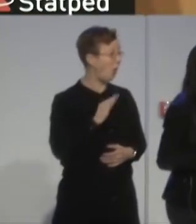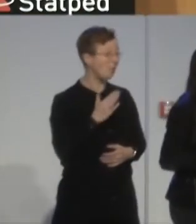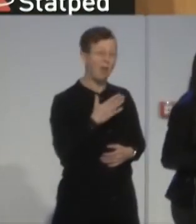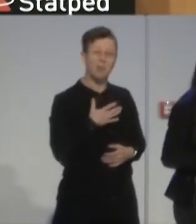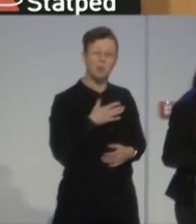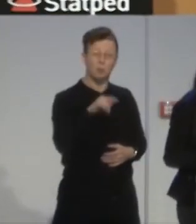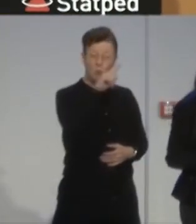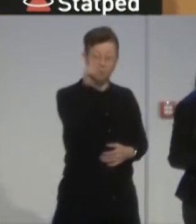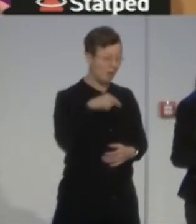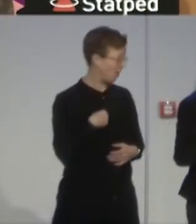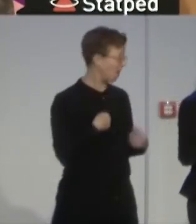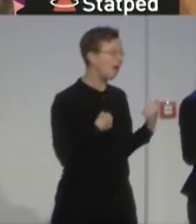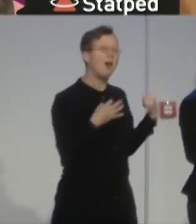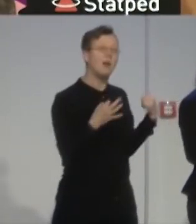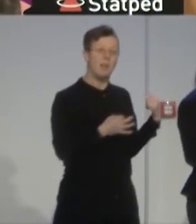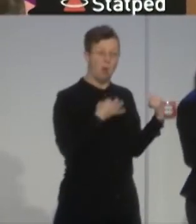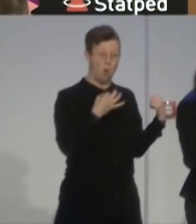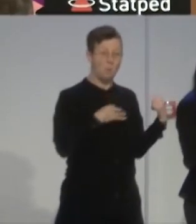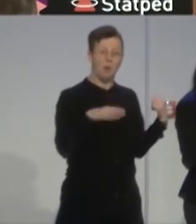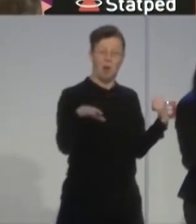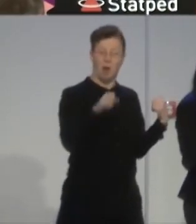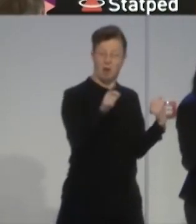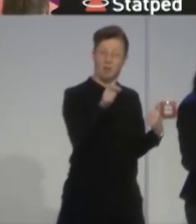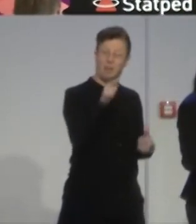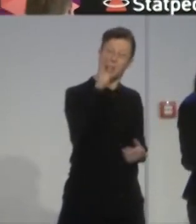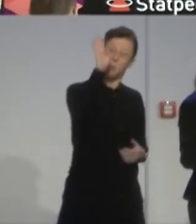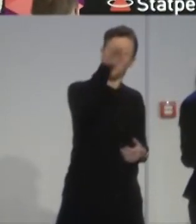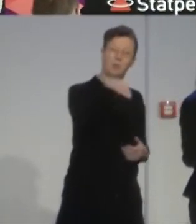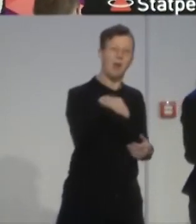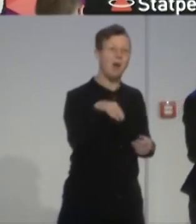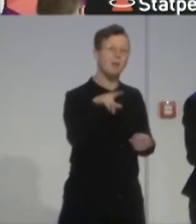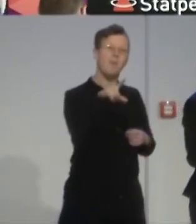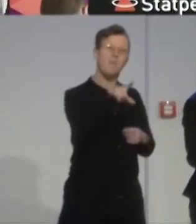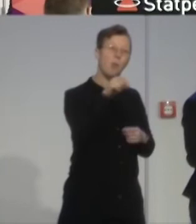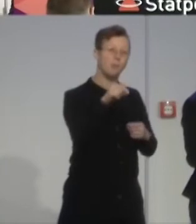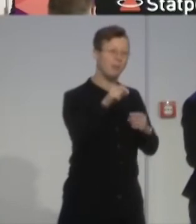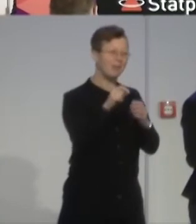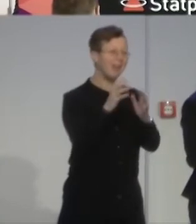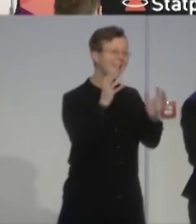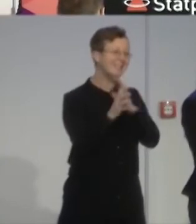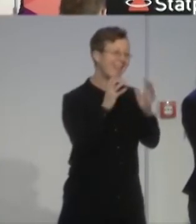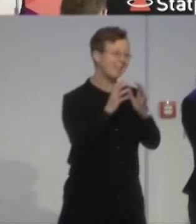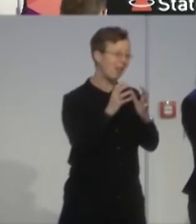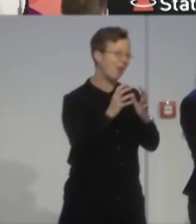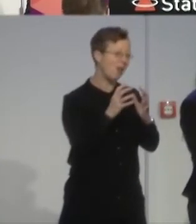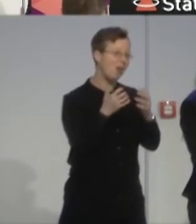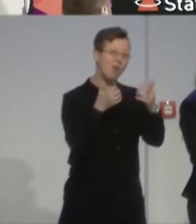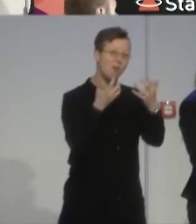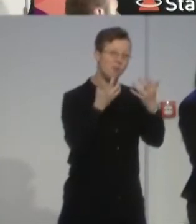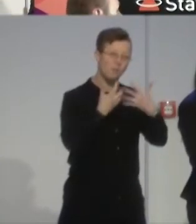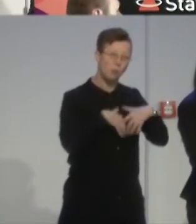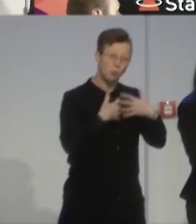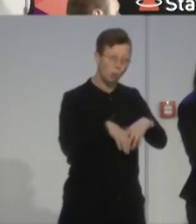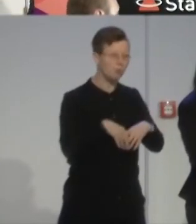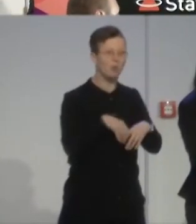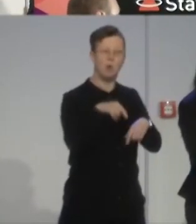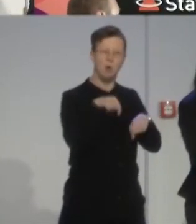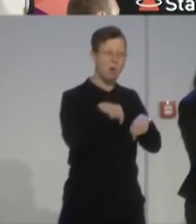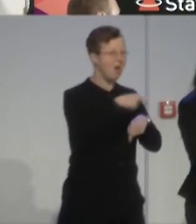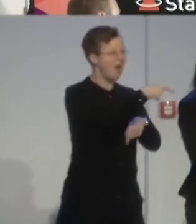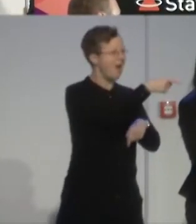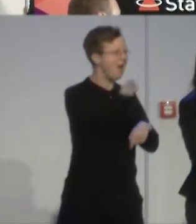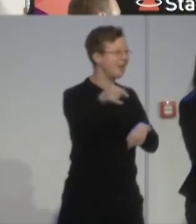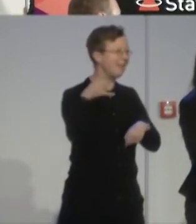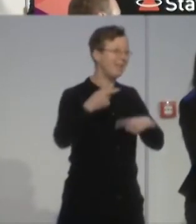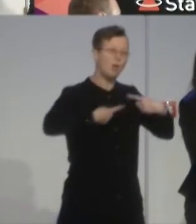And I hope that everyone out there have found the chat function, and here in the room you're just free